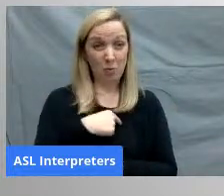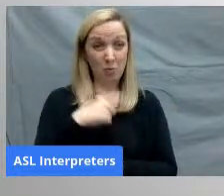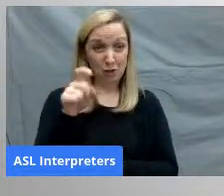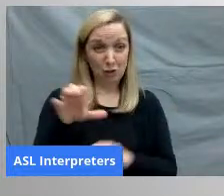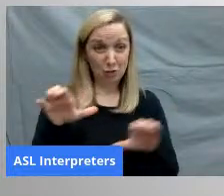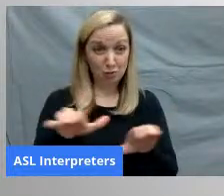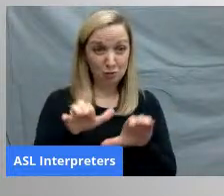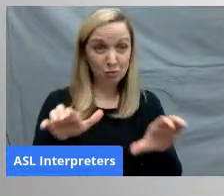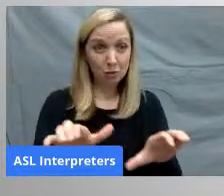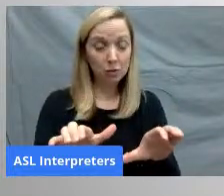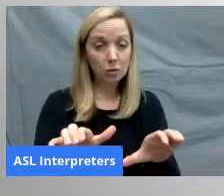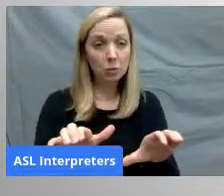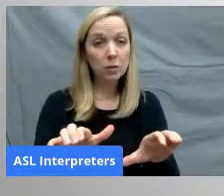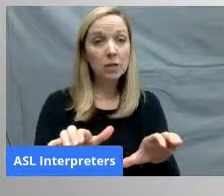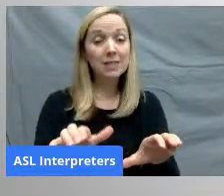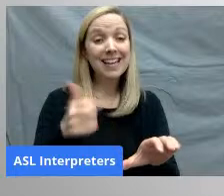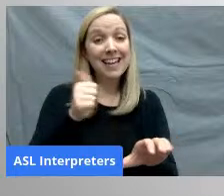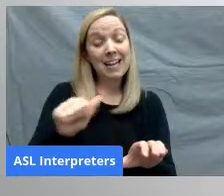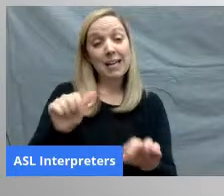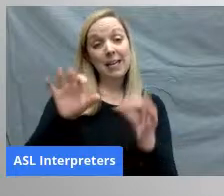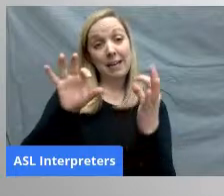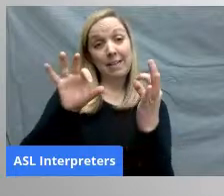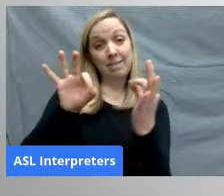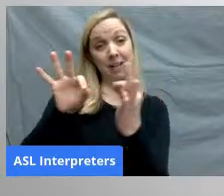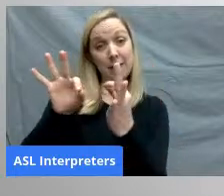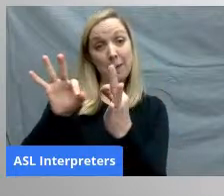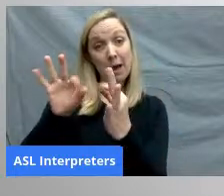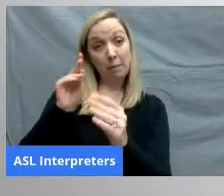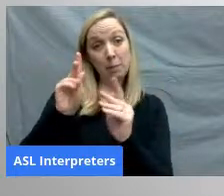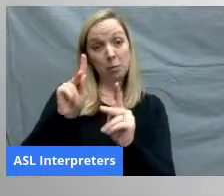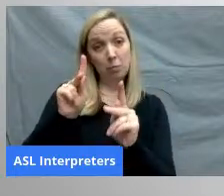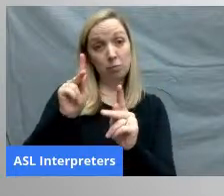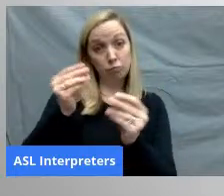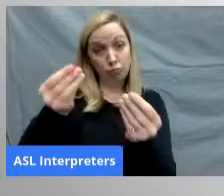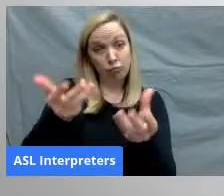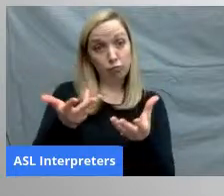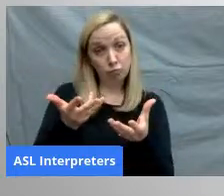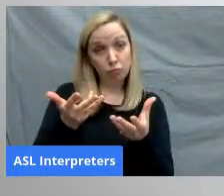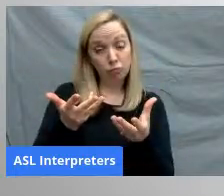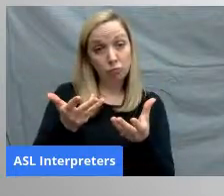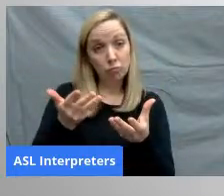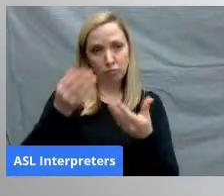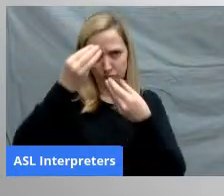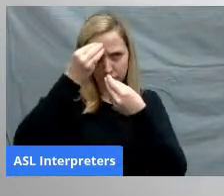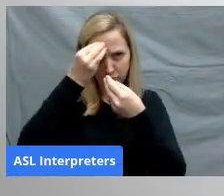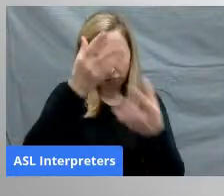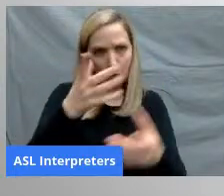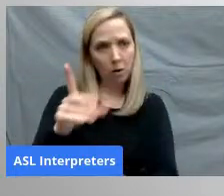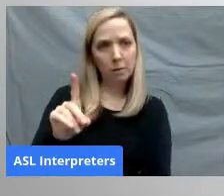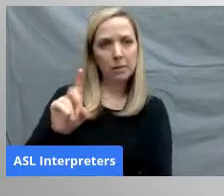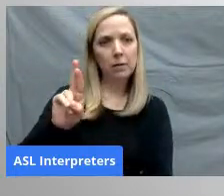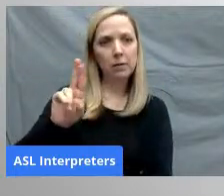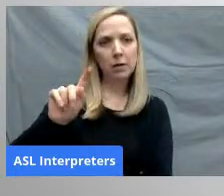we get in hopes, because all of us want the same thing, and that is students in the